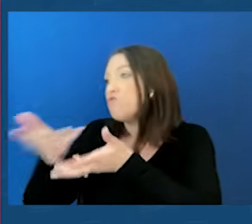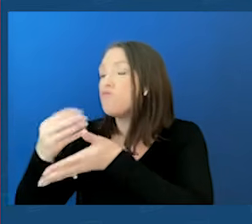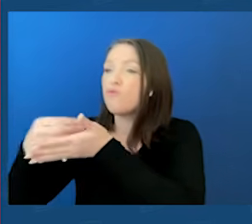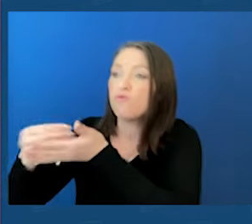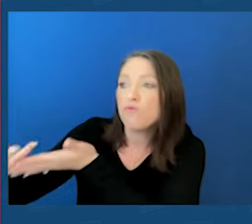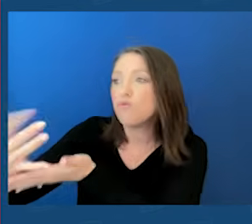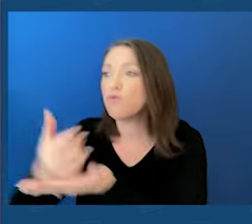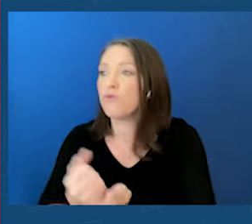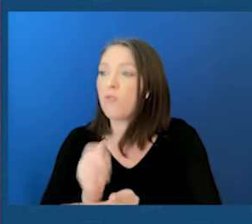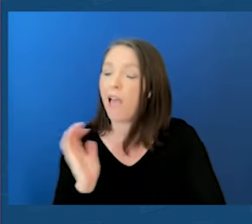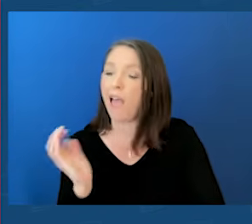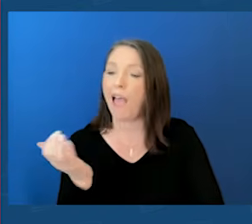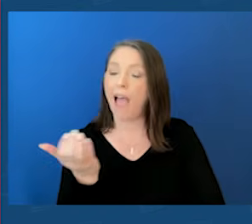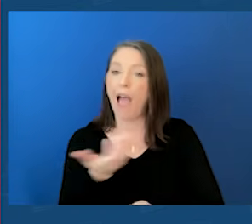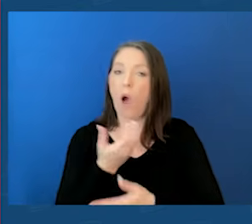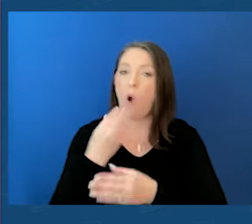soap.